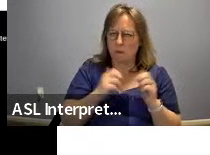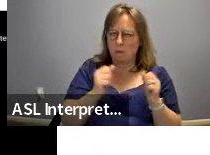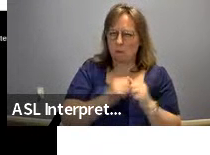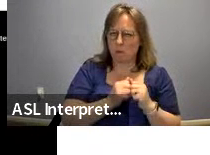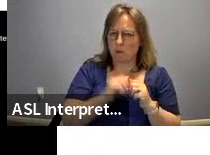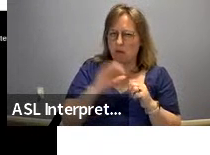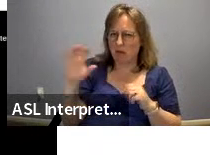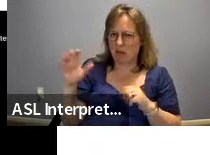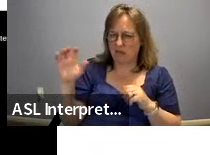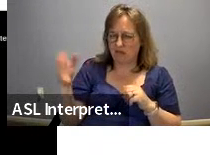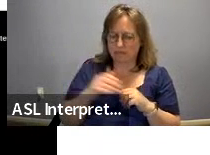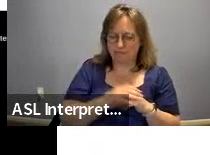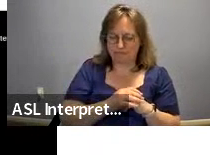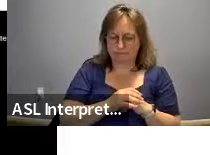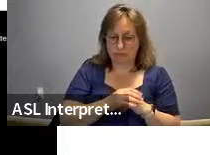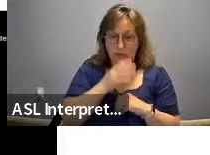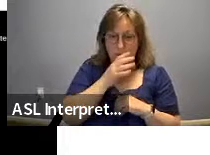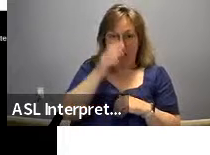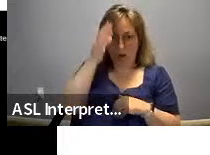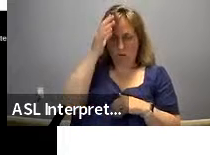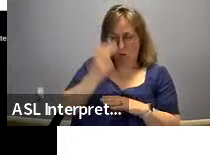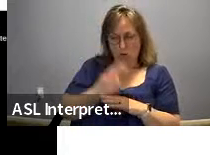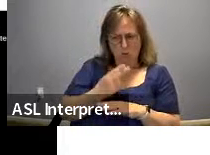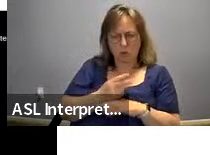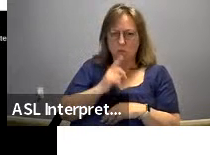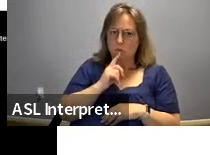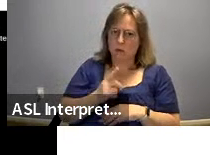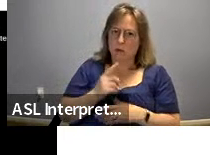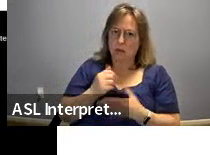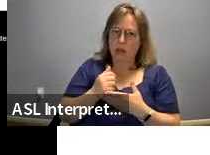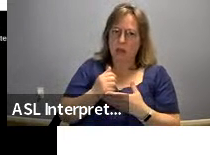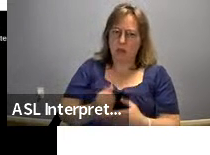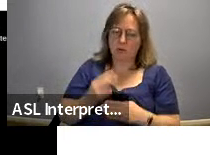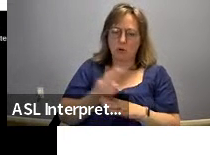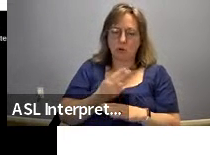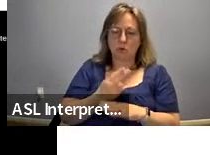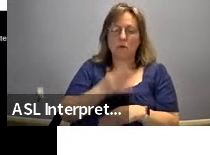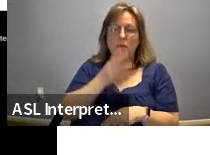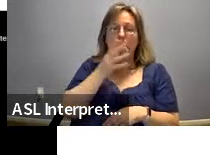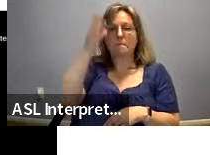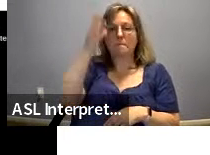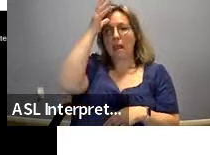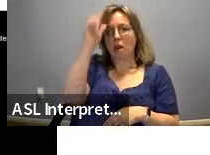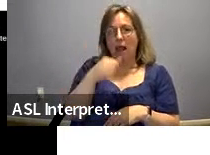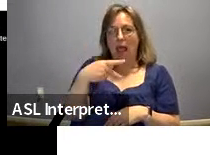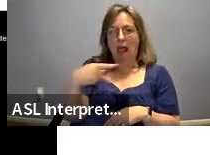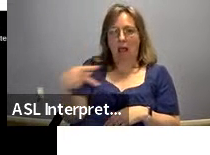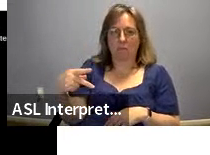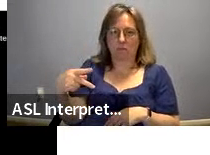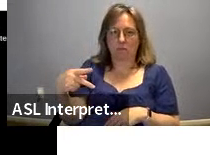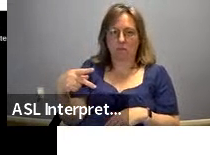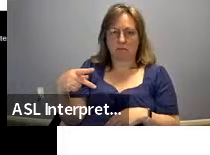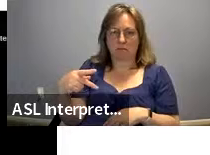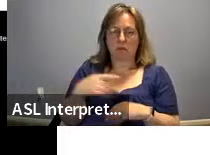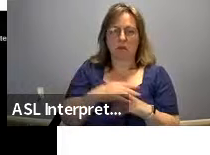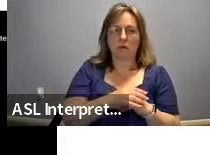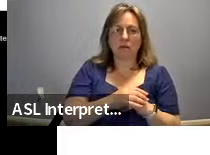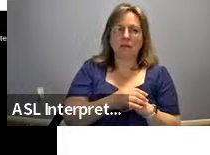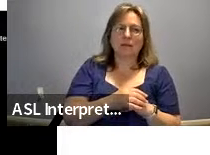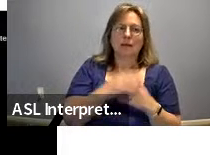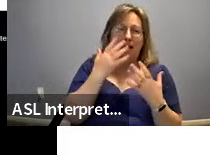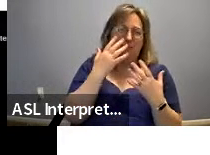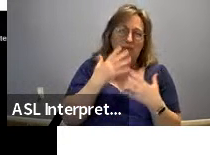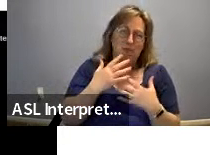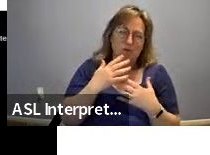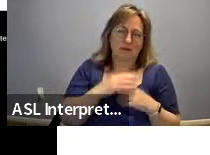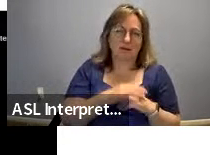using it as a parent, it's very helpful to use the parent app, the Canvas parent app. Unfortunately, with